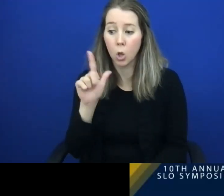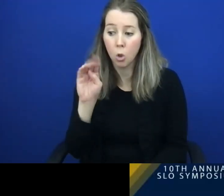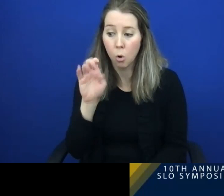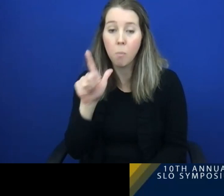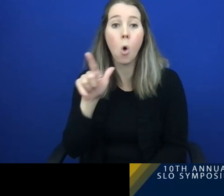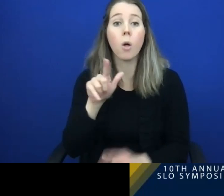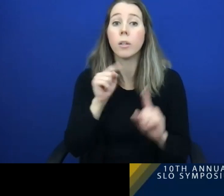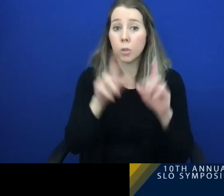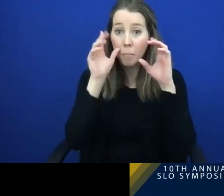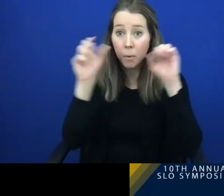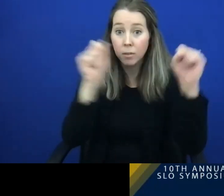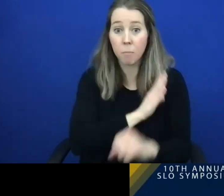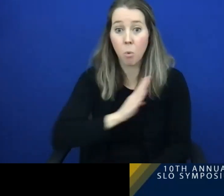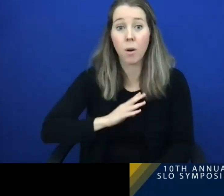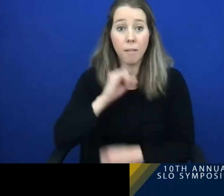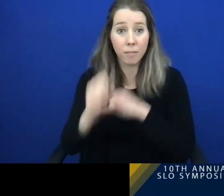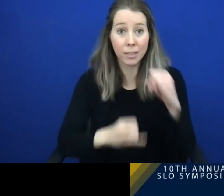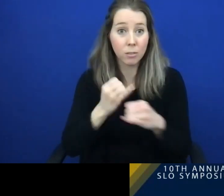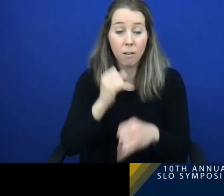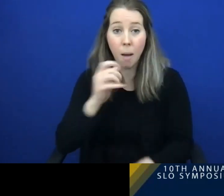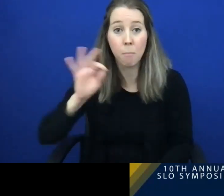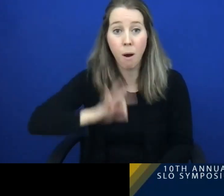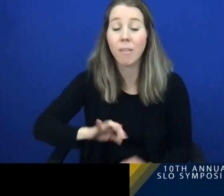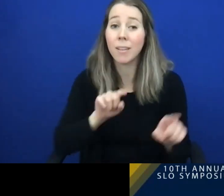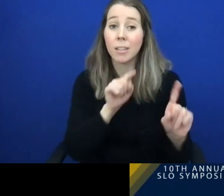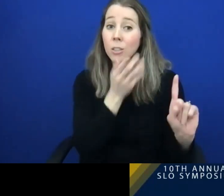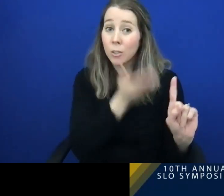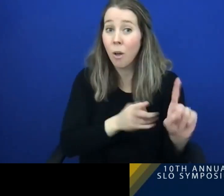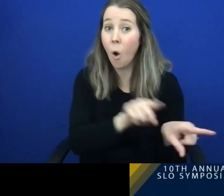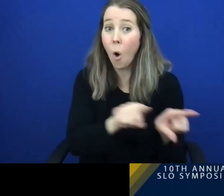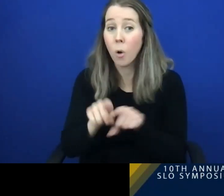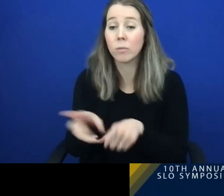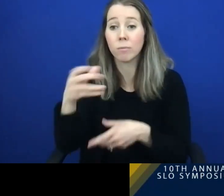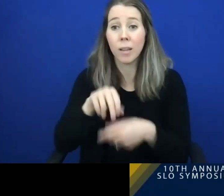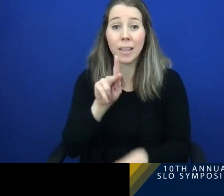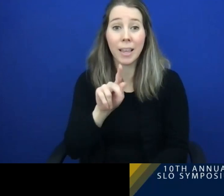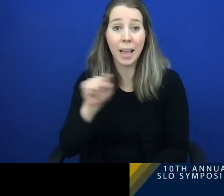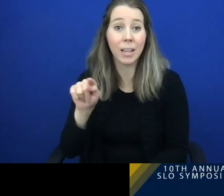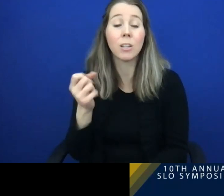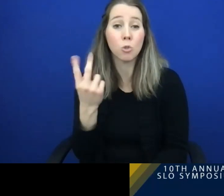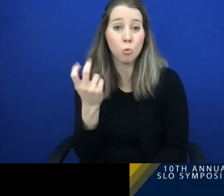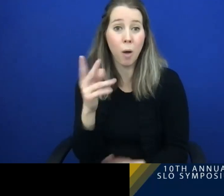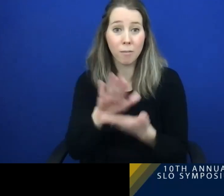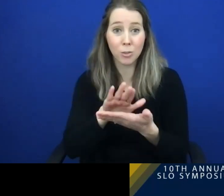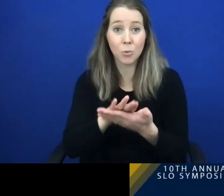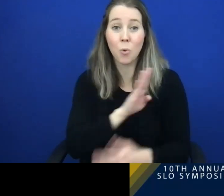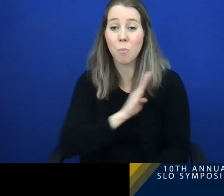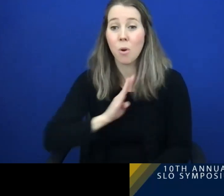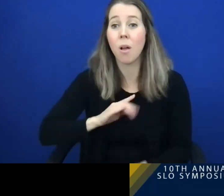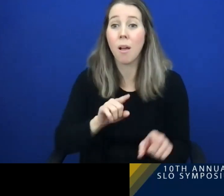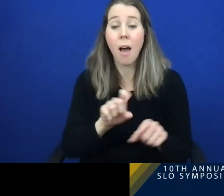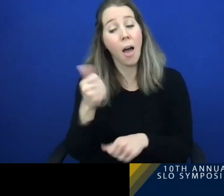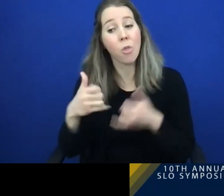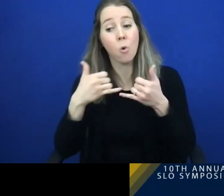the board of an international nonprofit. She also serves on a K-12 school board. Among other awards, Dr. Moodian was